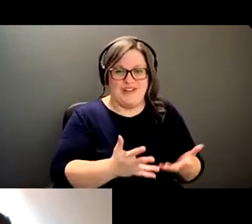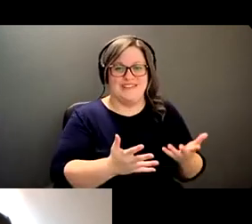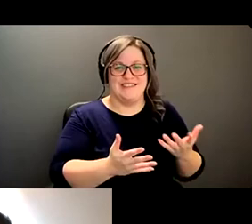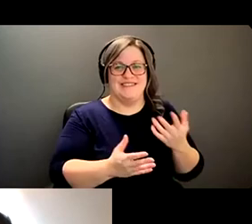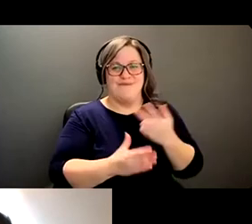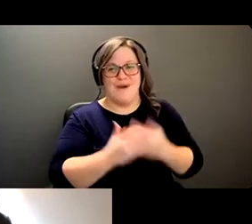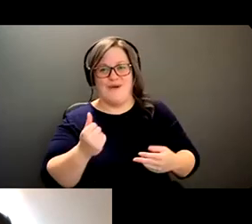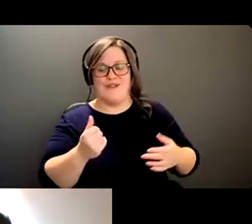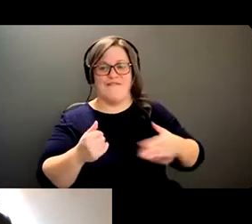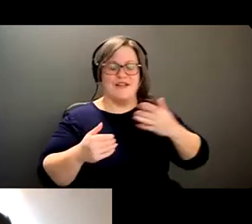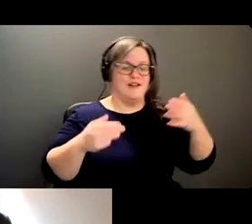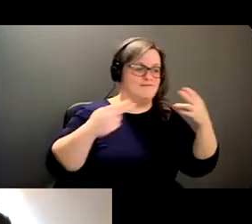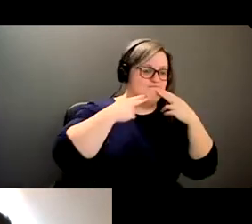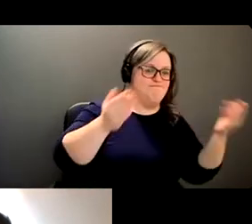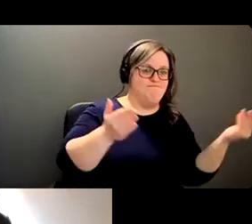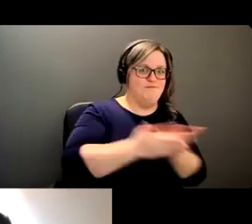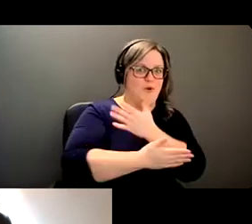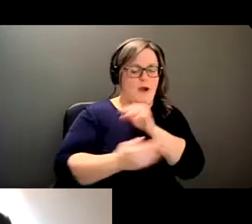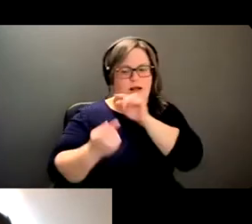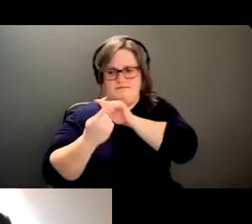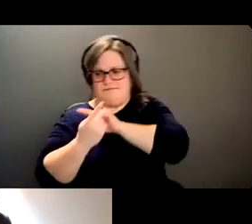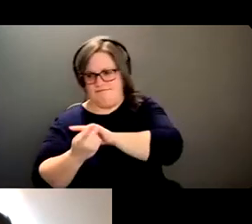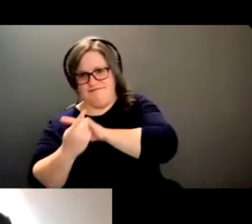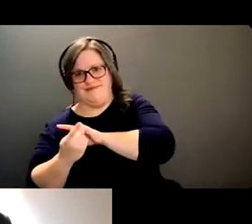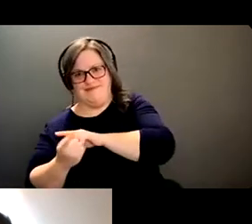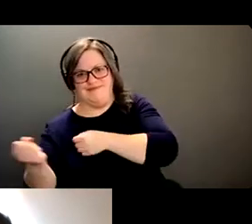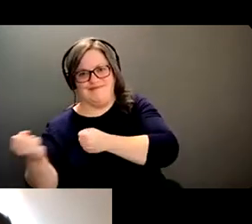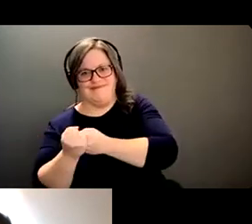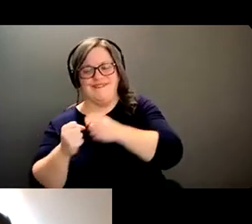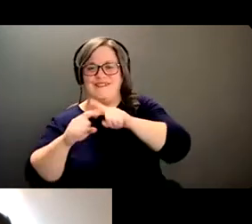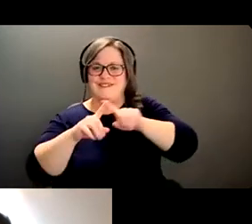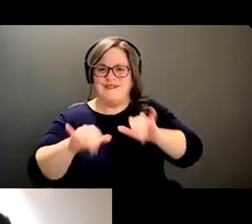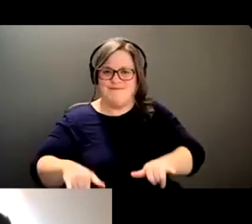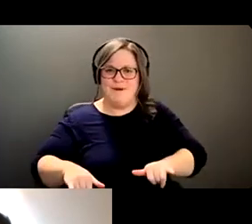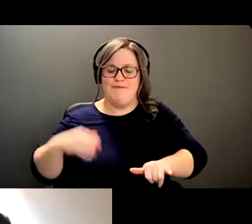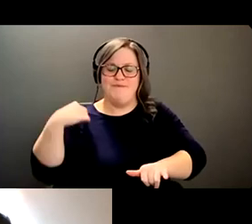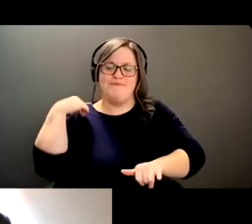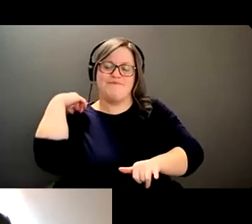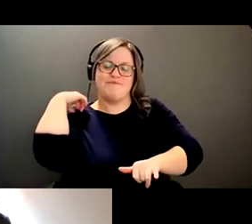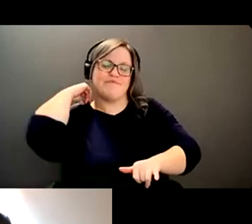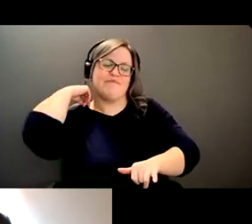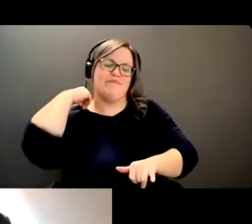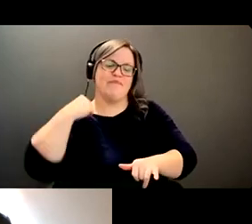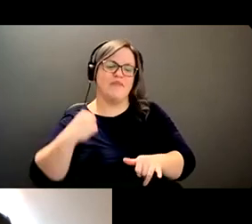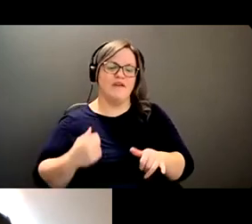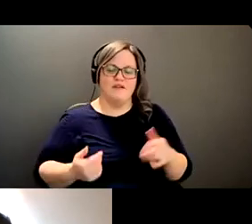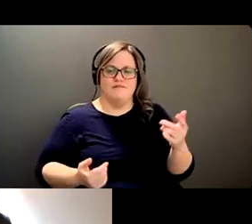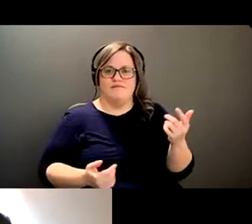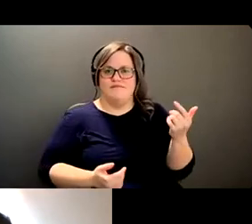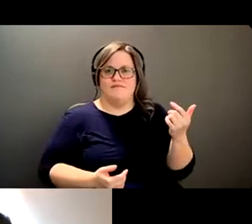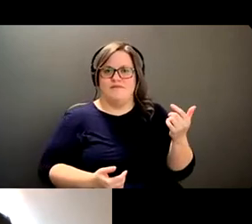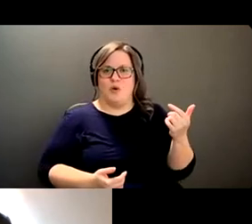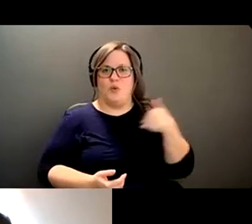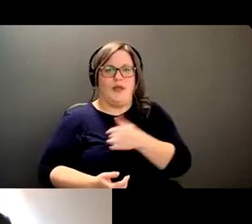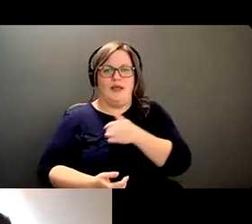like generational or sort of like mentorship or learning experiences helping us figure things out